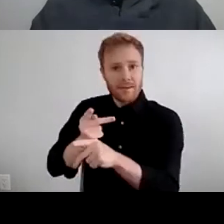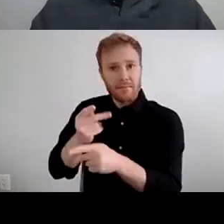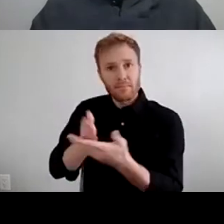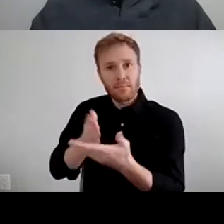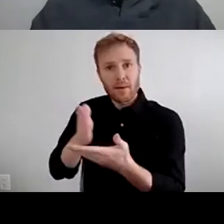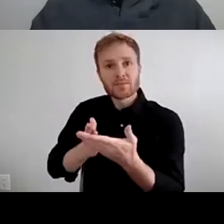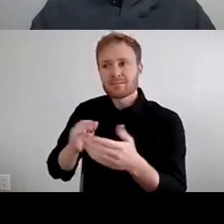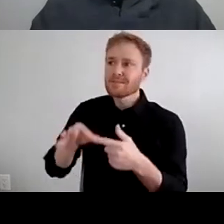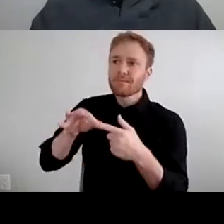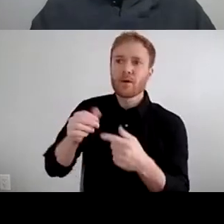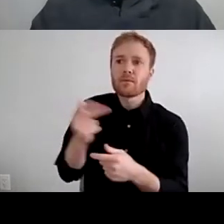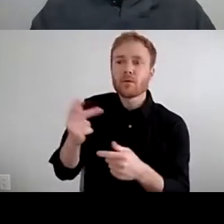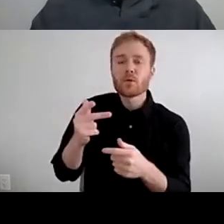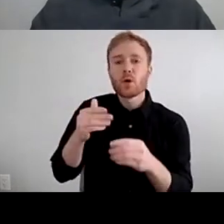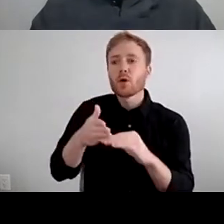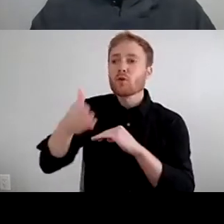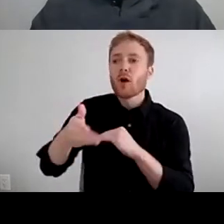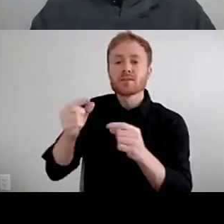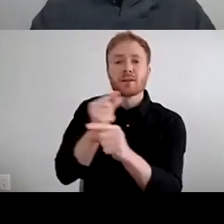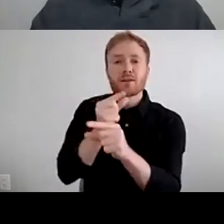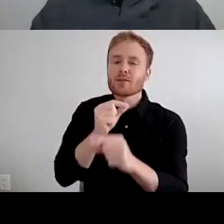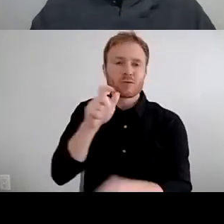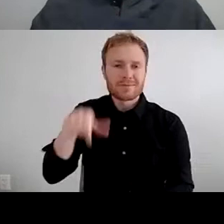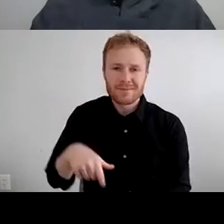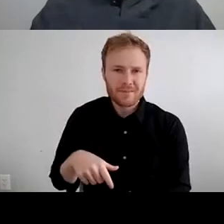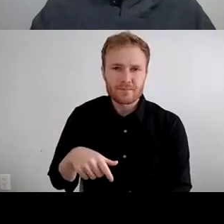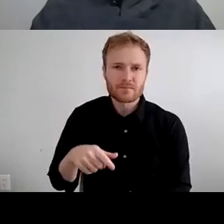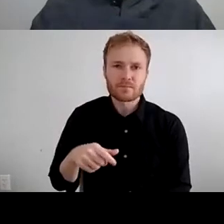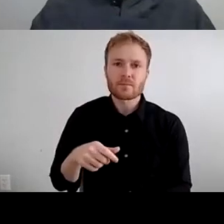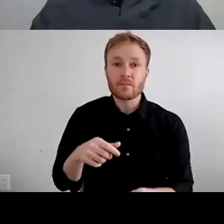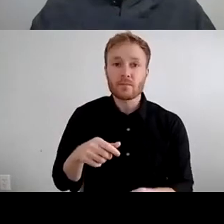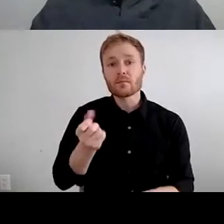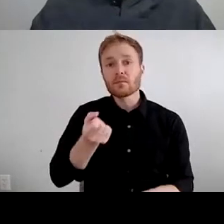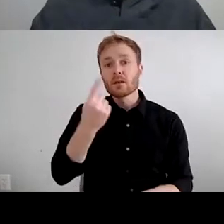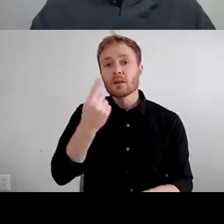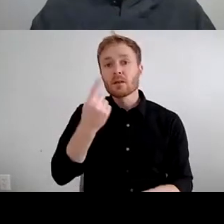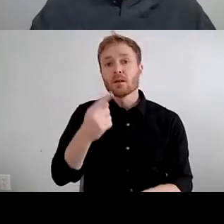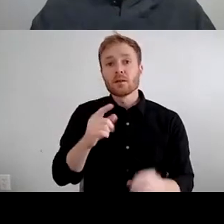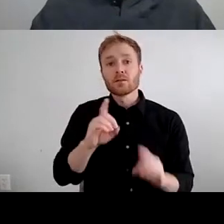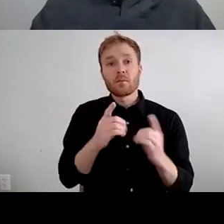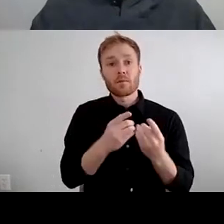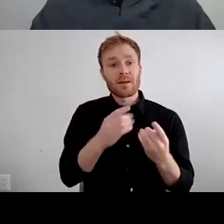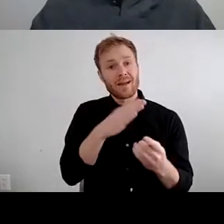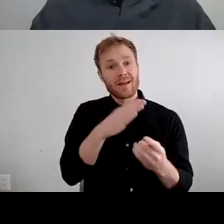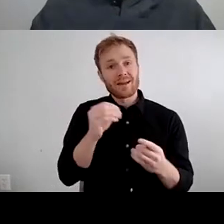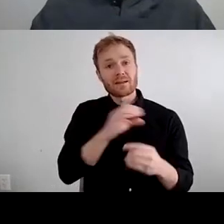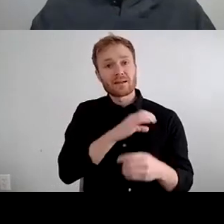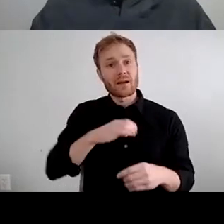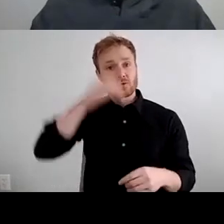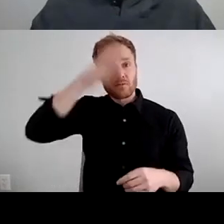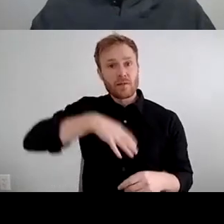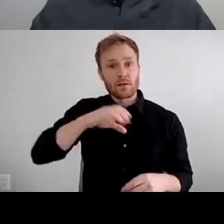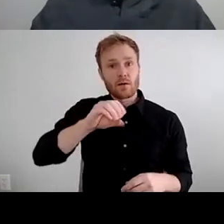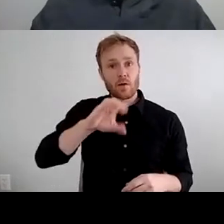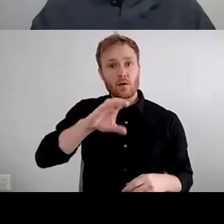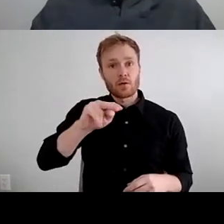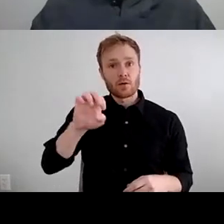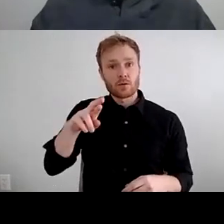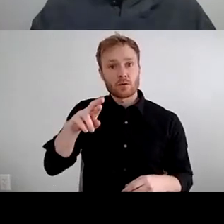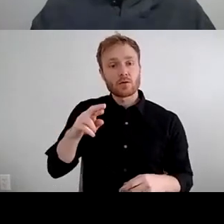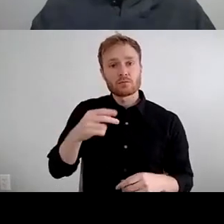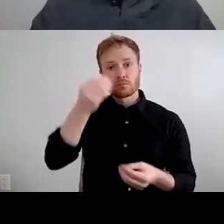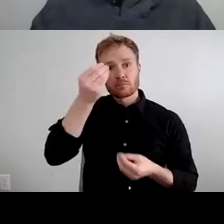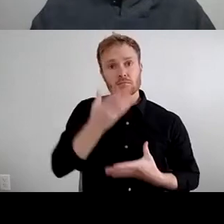these purposes. In fact, the department and Councilperson O'Connor himself have reassured us that even with 100 officers